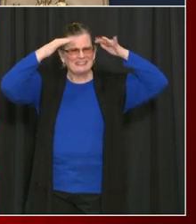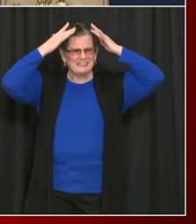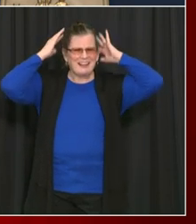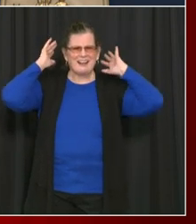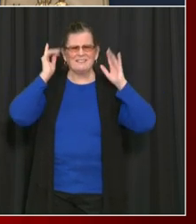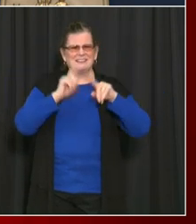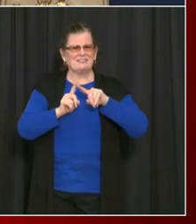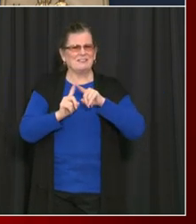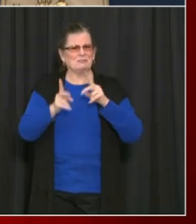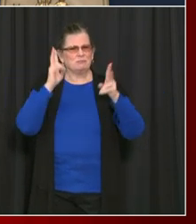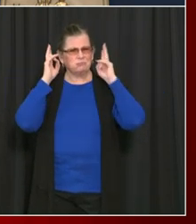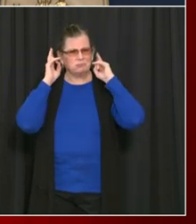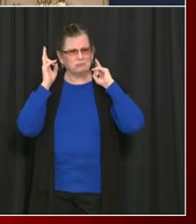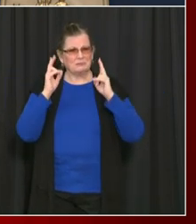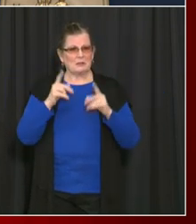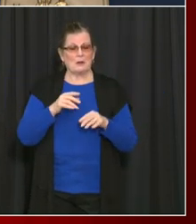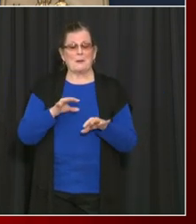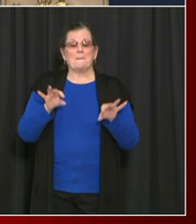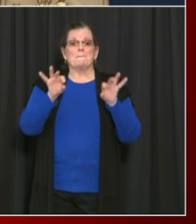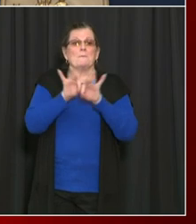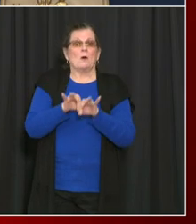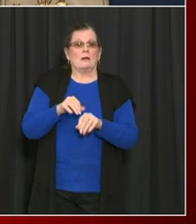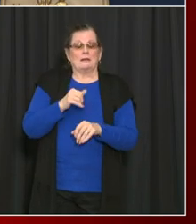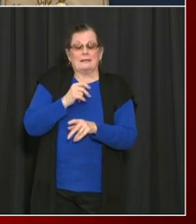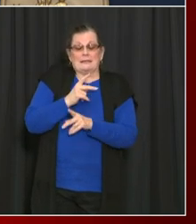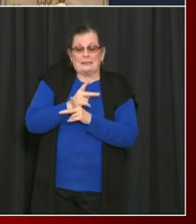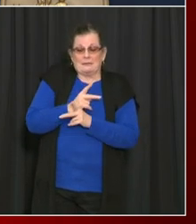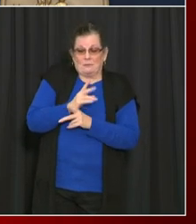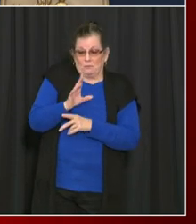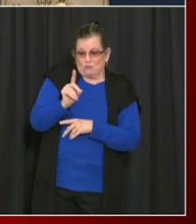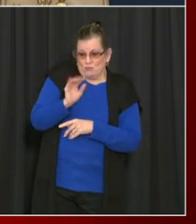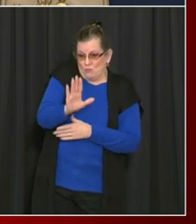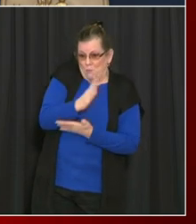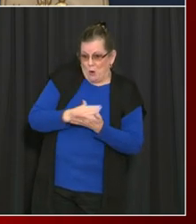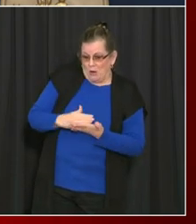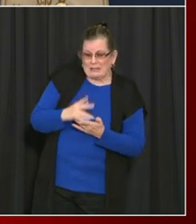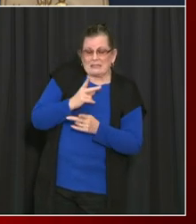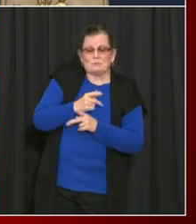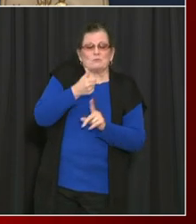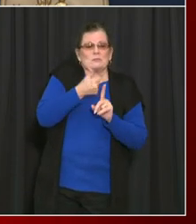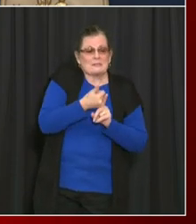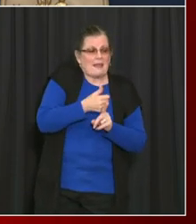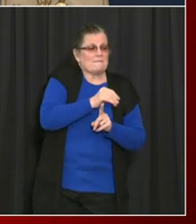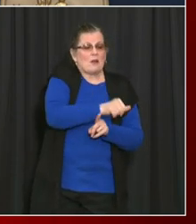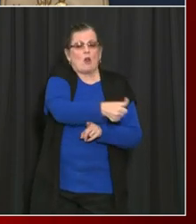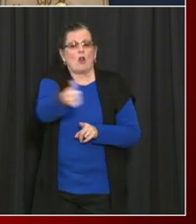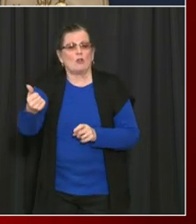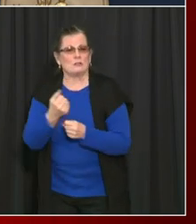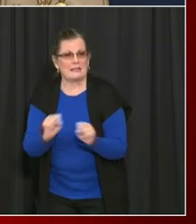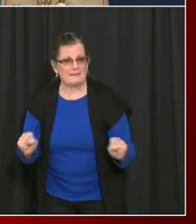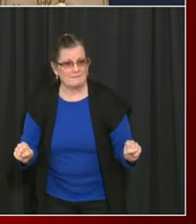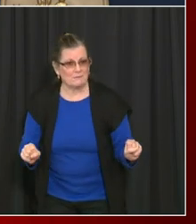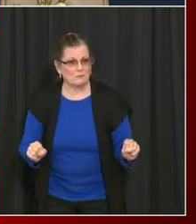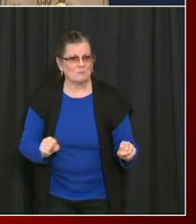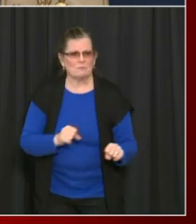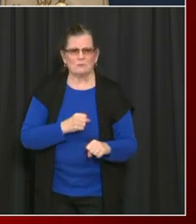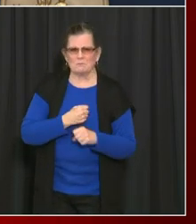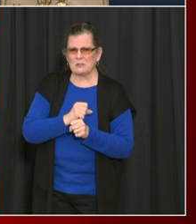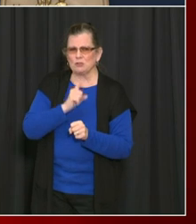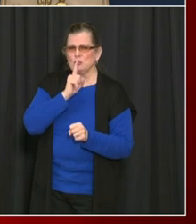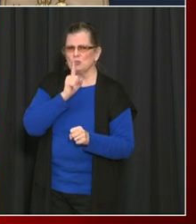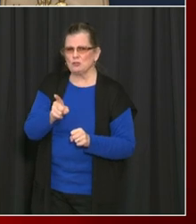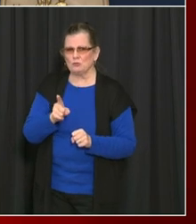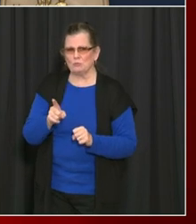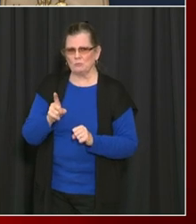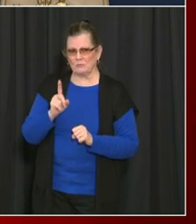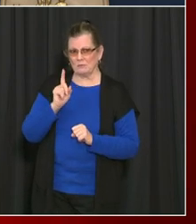to do your part to keep yourself and your stylist or barber safe. And certainly do not go to your